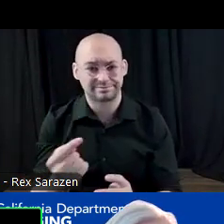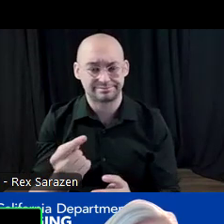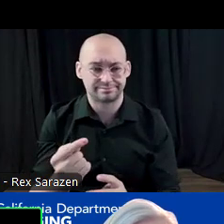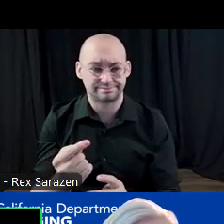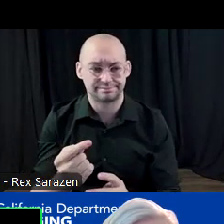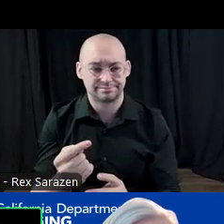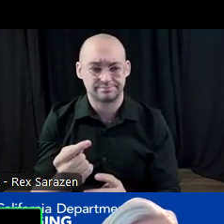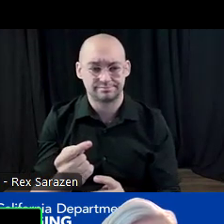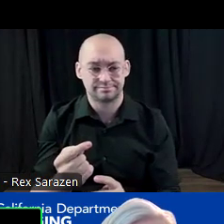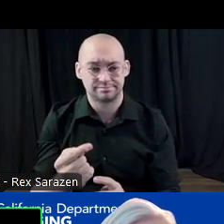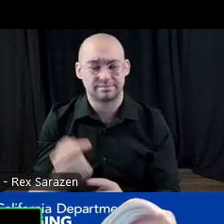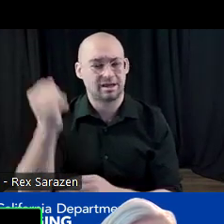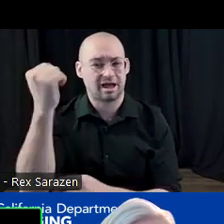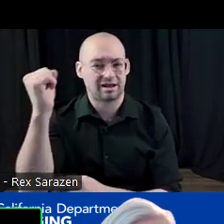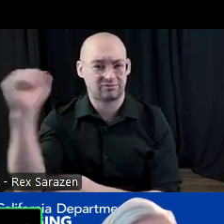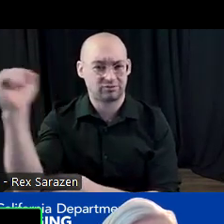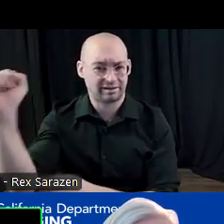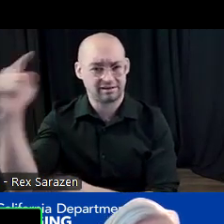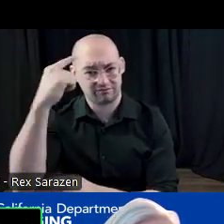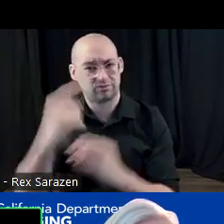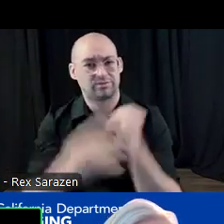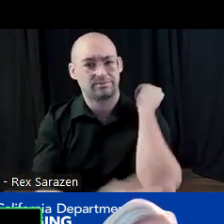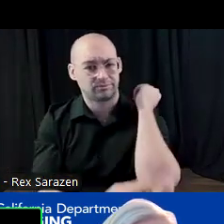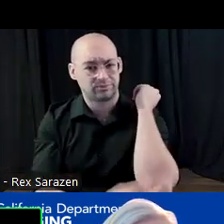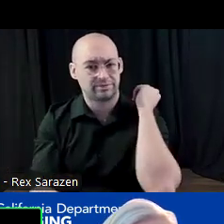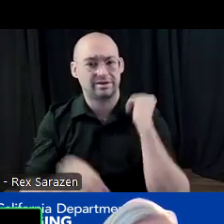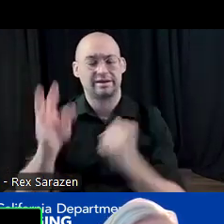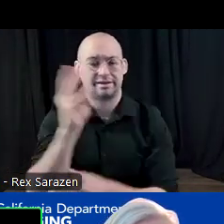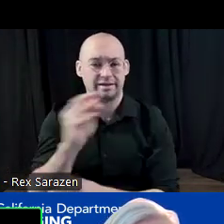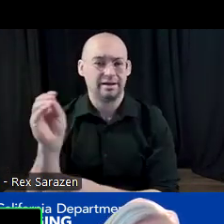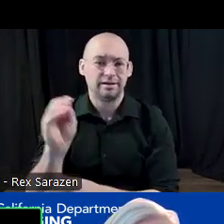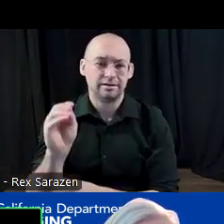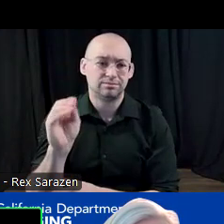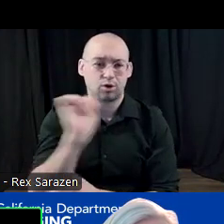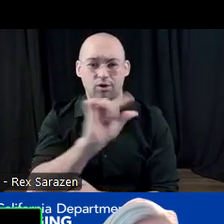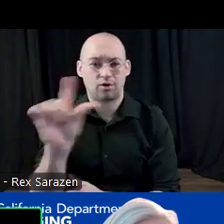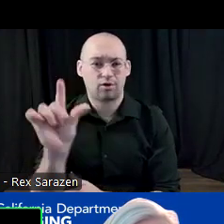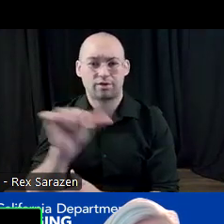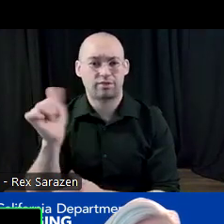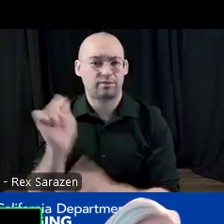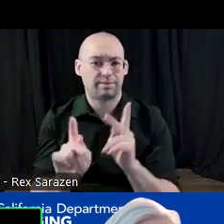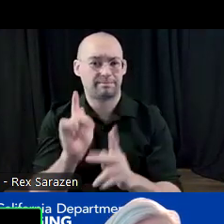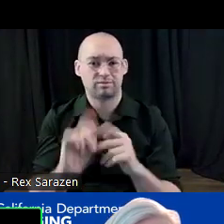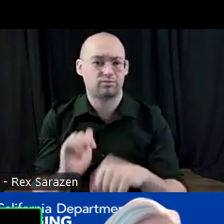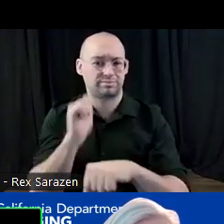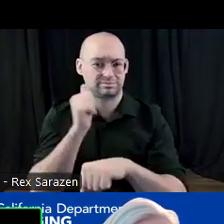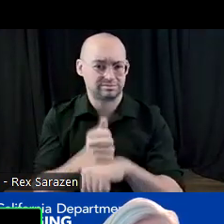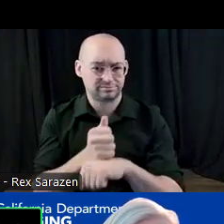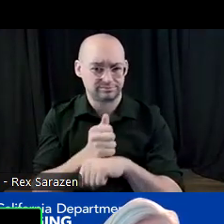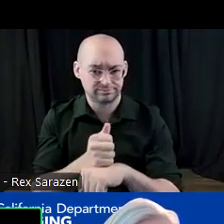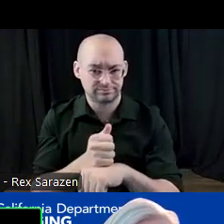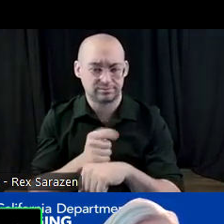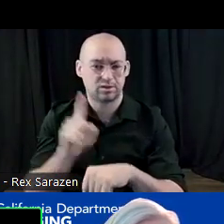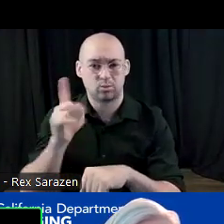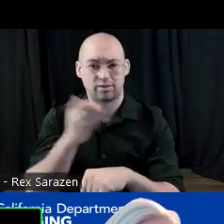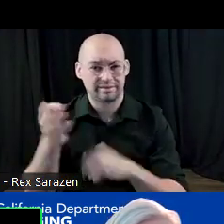as advocates for the poor and, you know, all of the other people that we represent, one of the things I've been